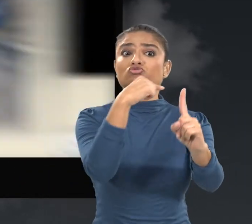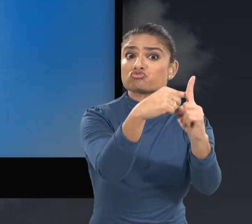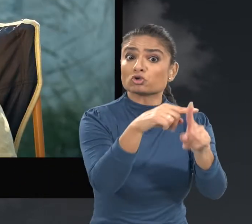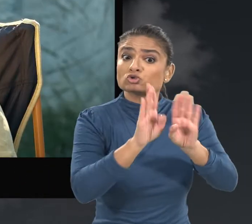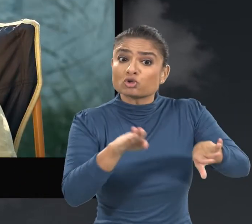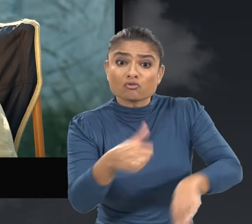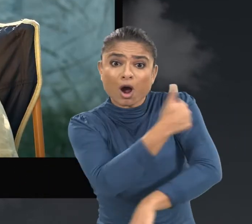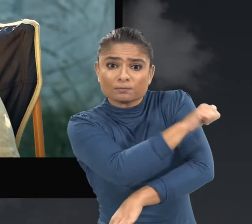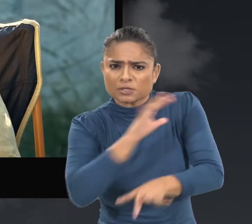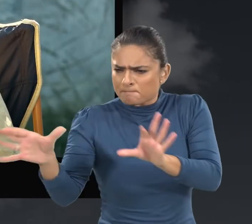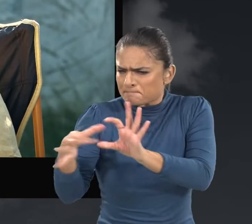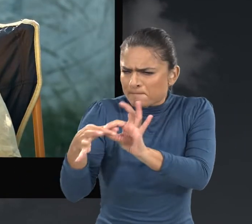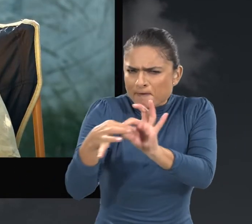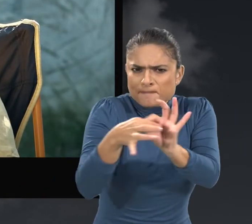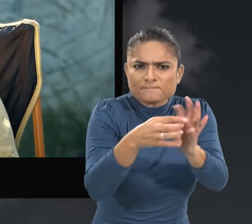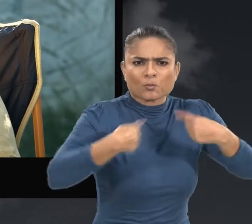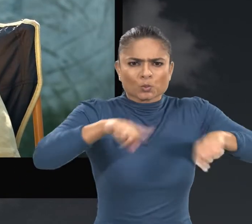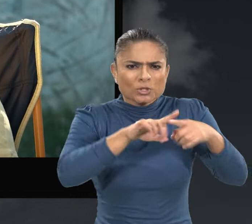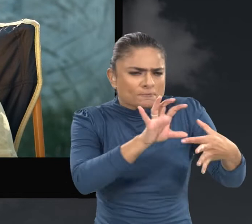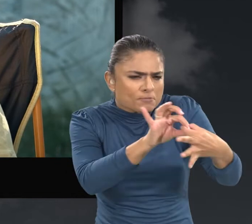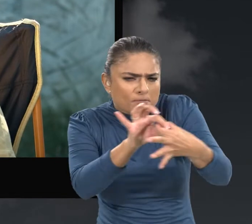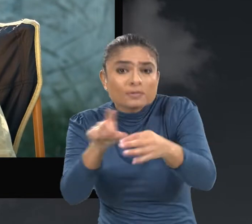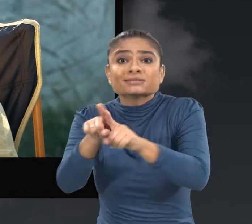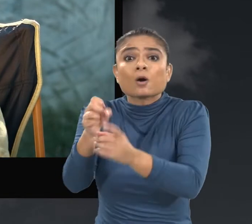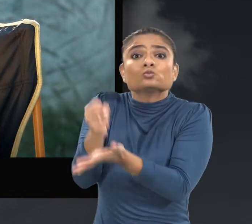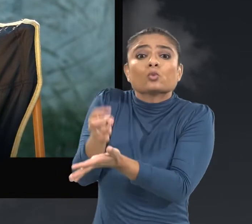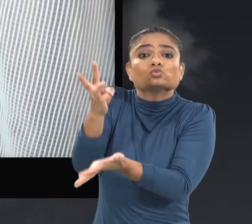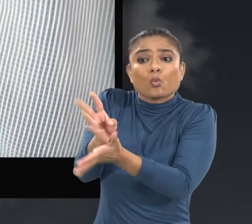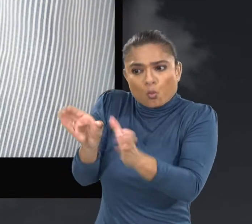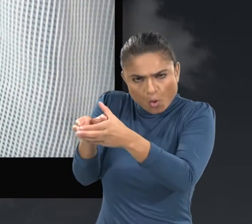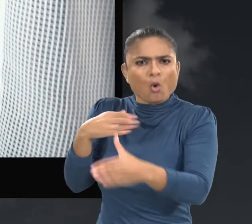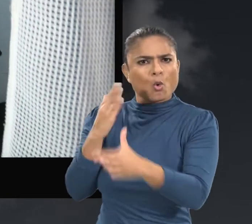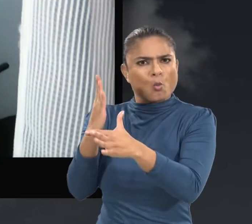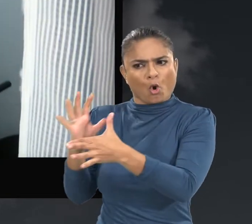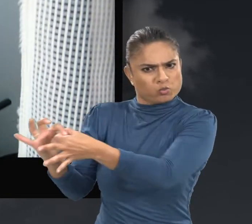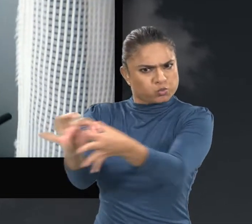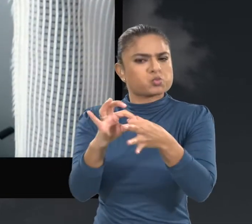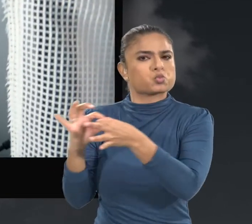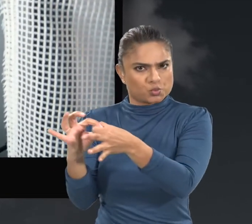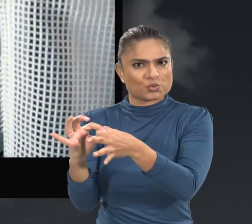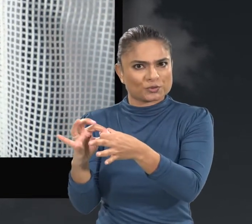at Red Cross Children's Hospital, and I also work very closely with some of the social workers.